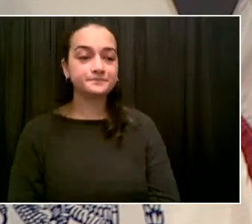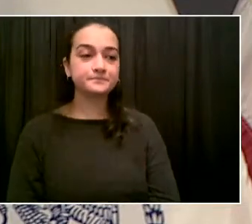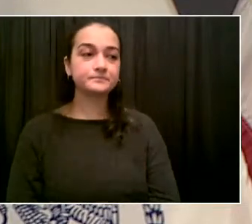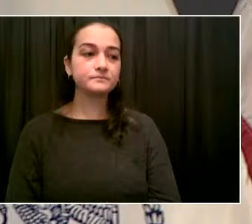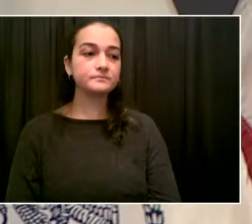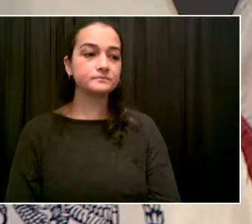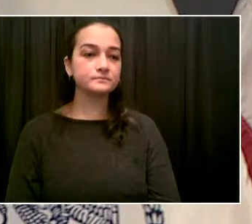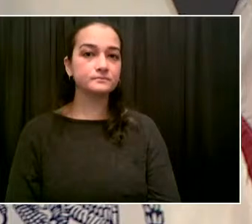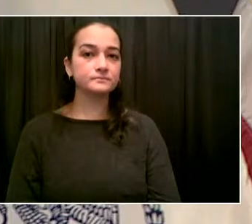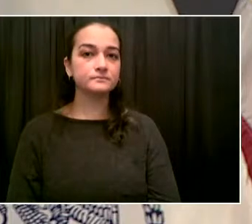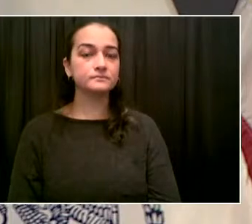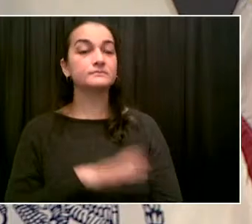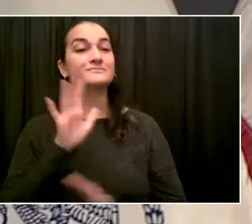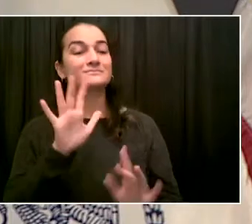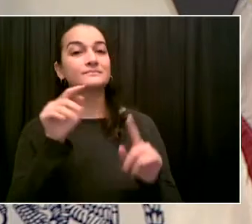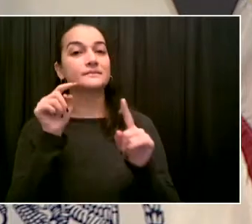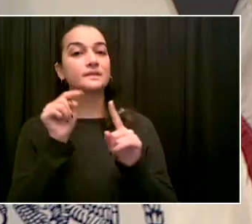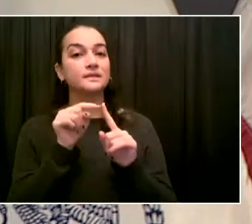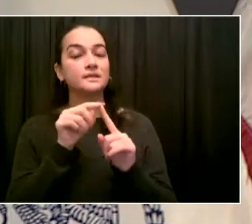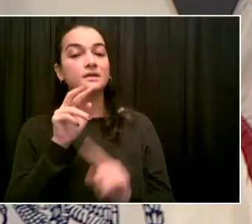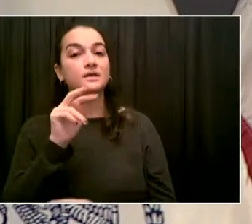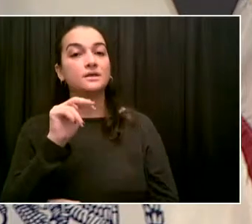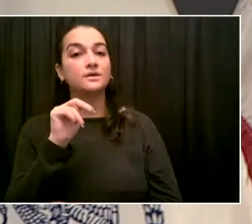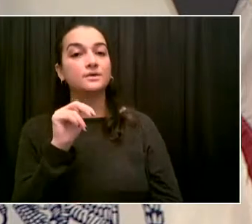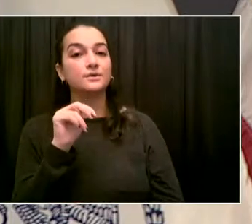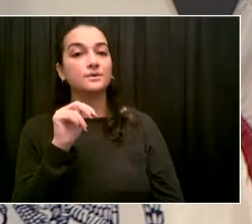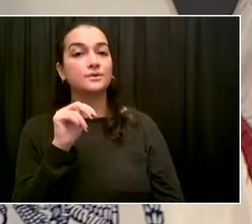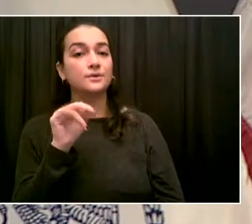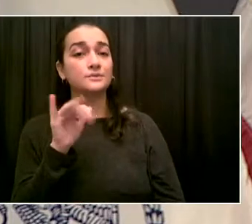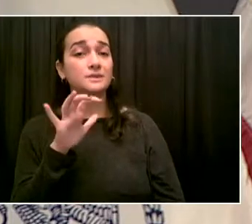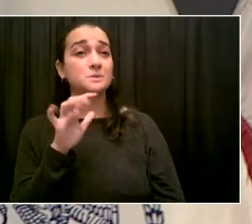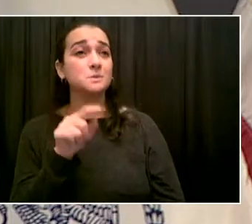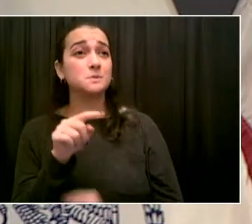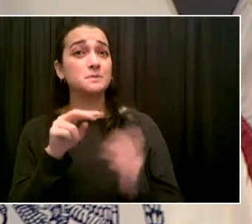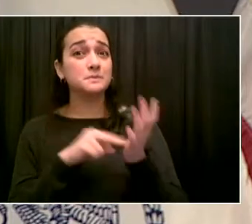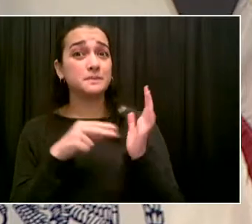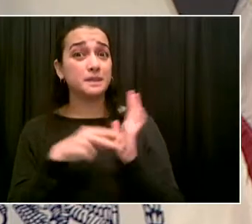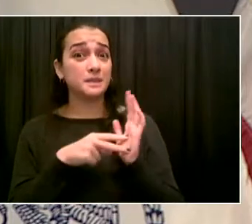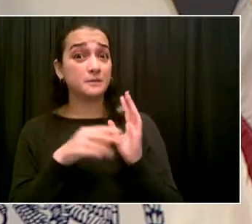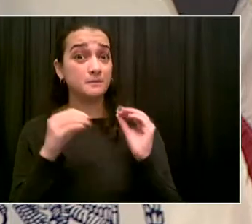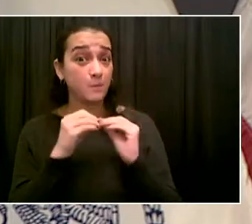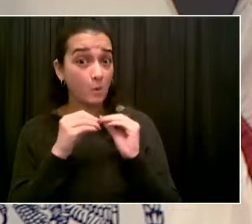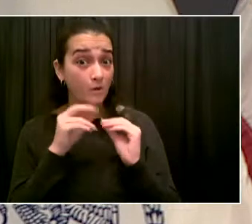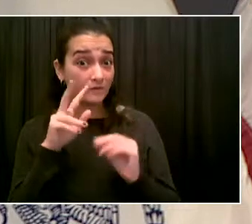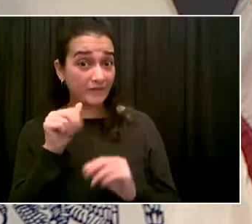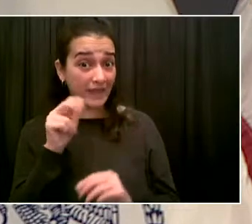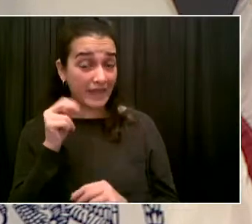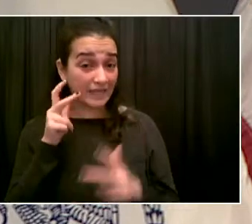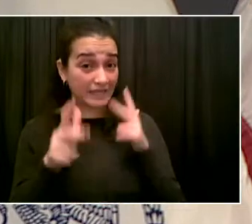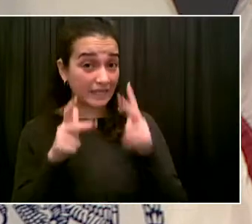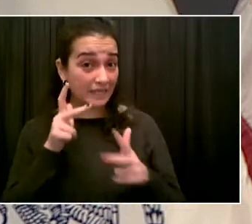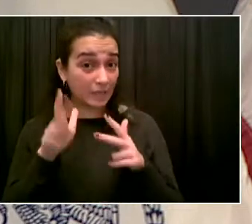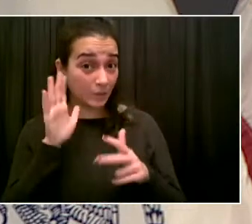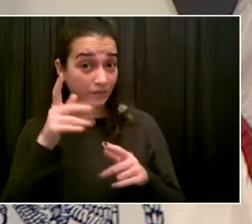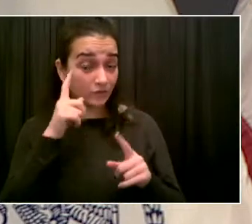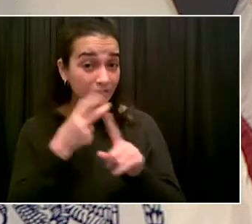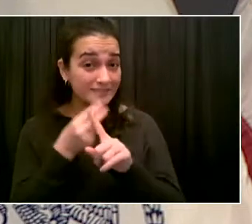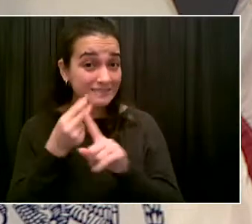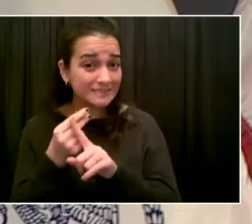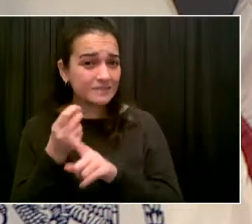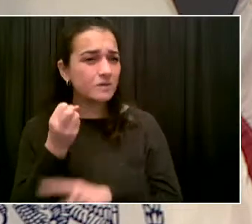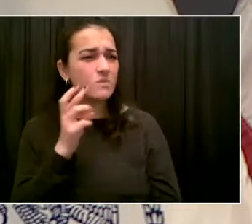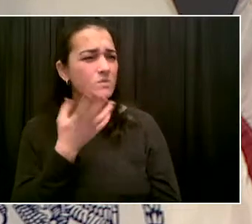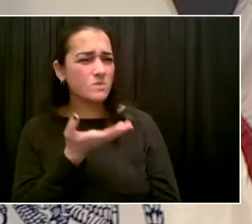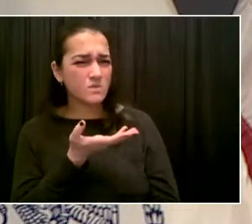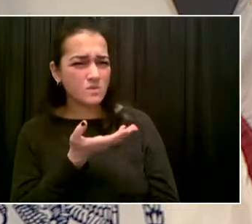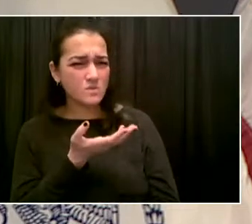more mobile unit or that places? Yes, Violetta, yesterday, for example, PS40, there was a long